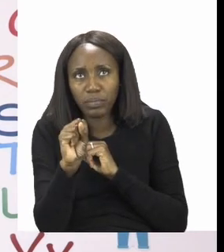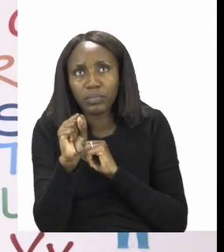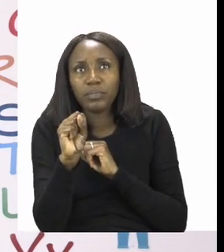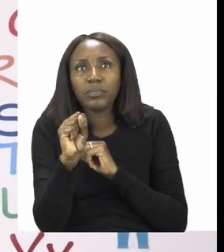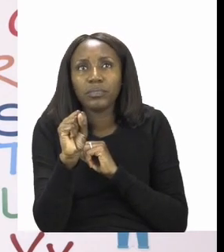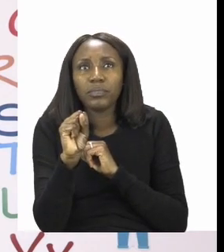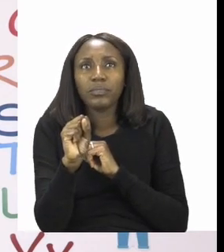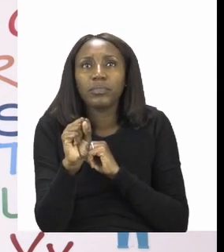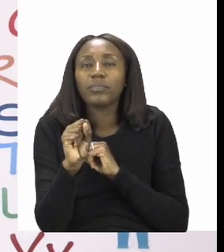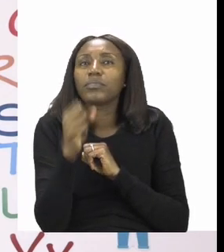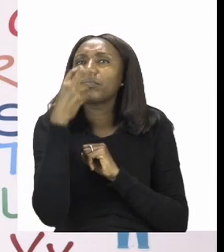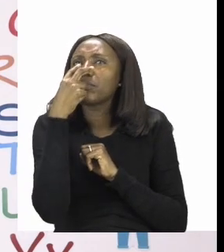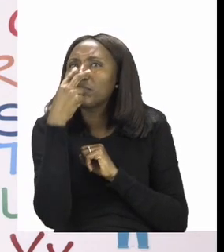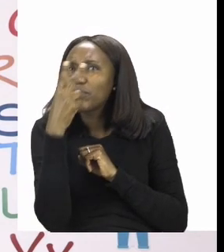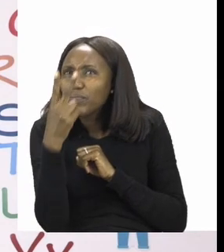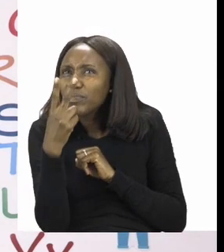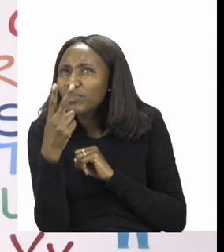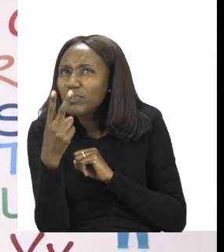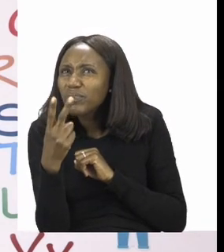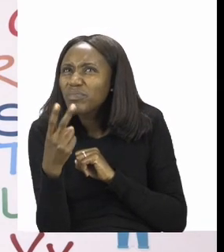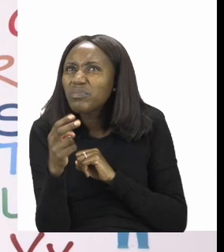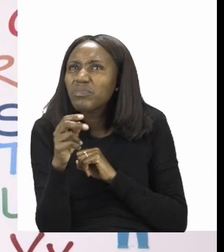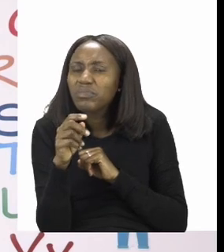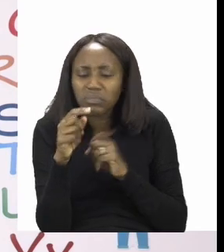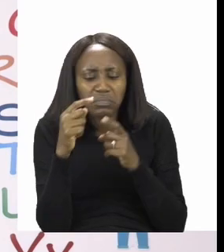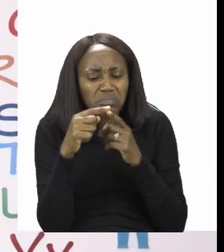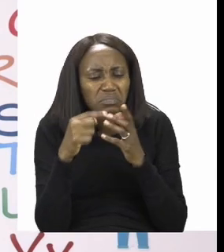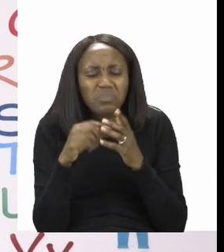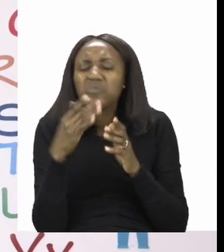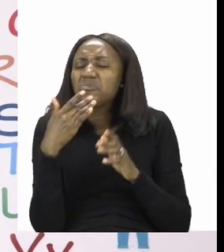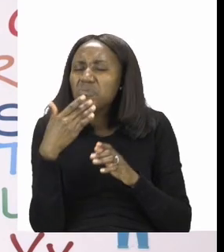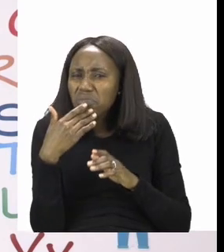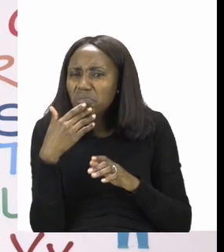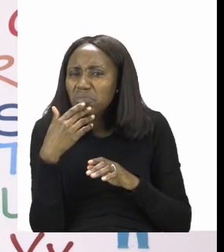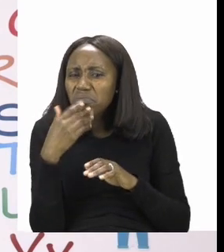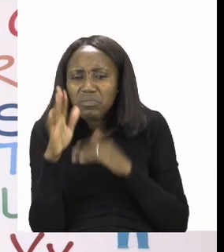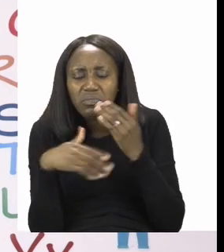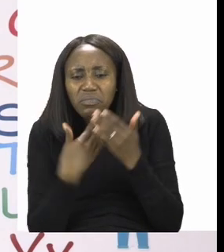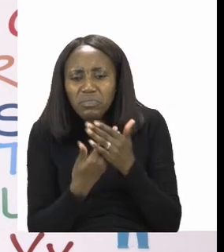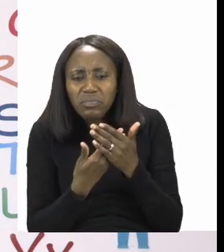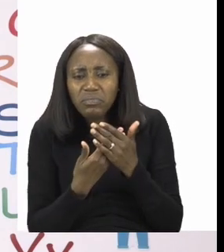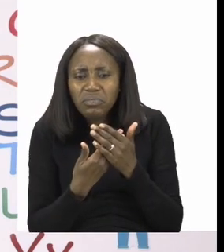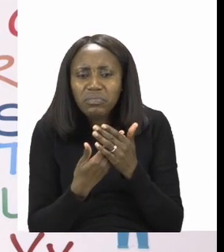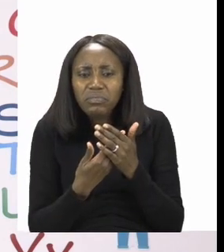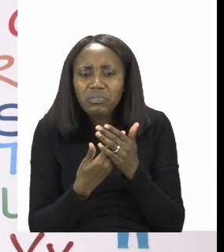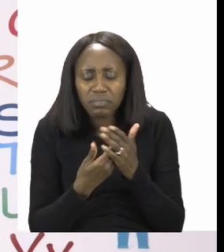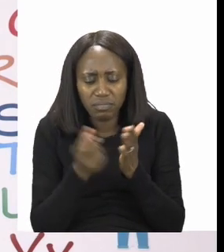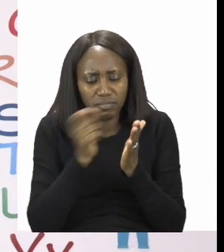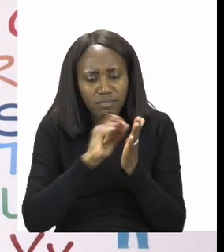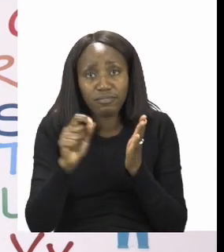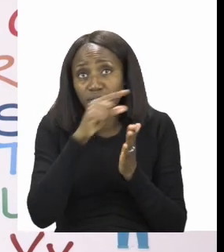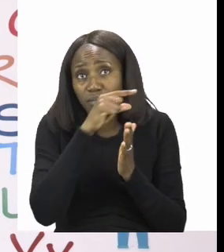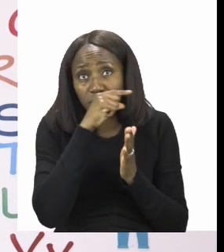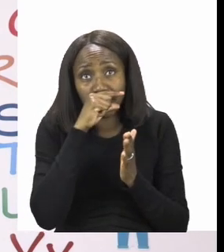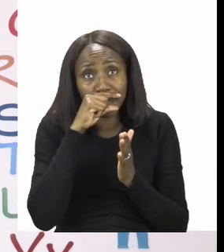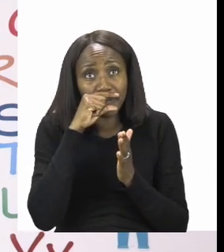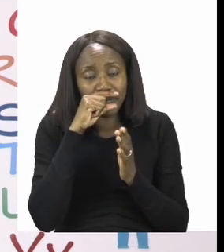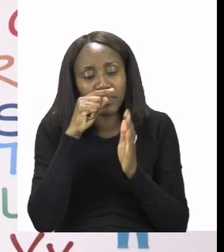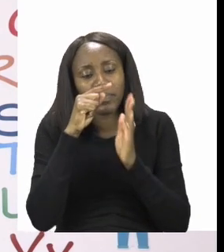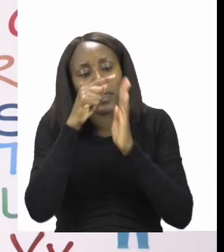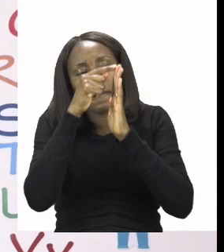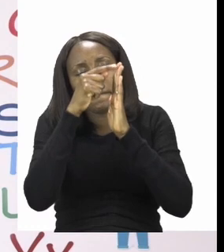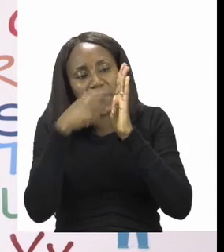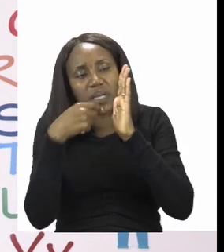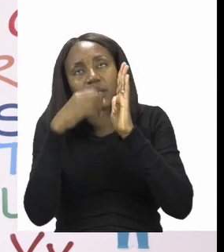and check that item and who has it in the pictures. You write that person's name down,